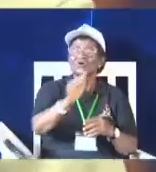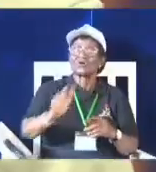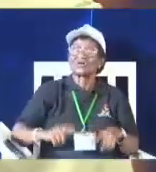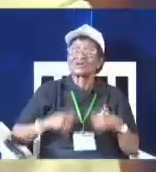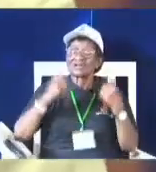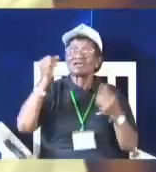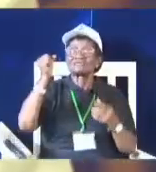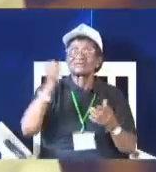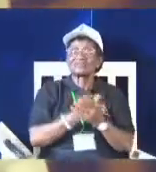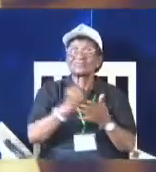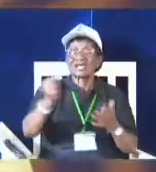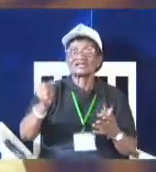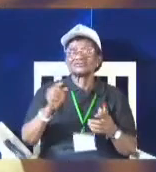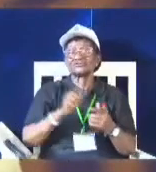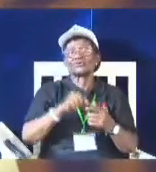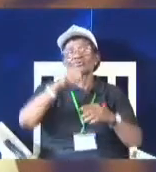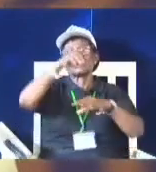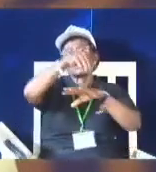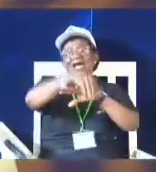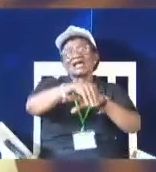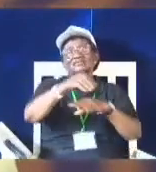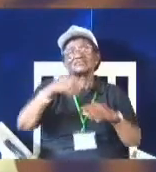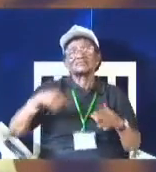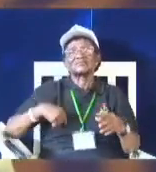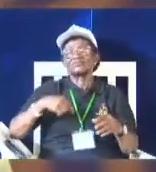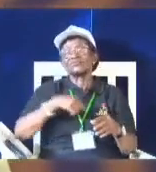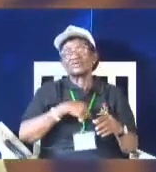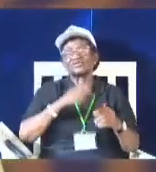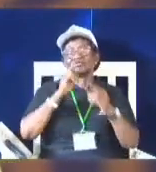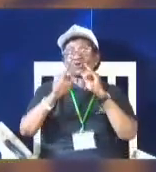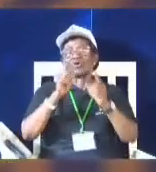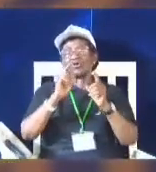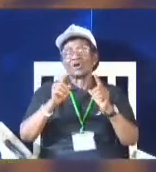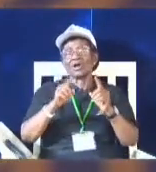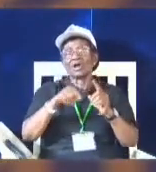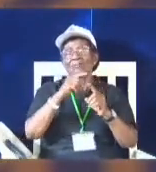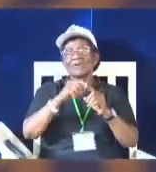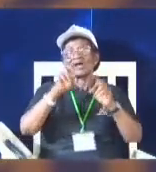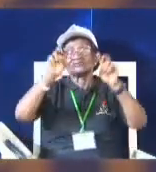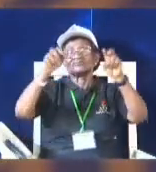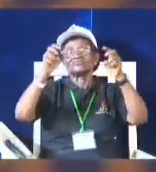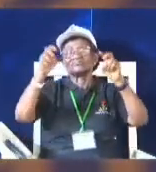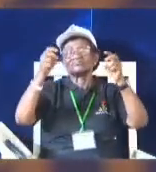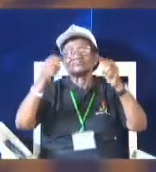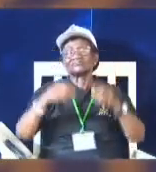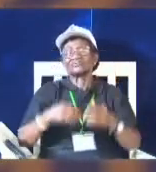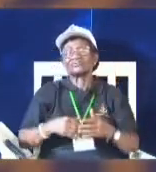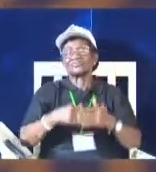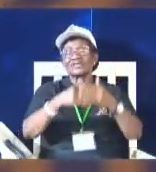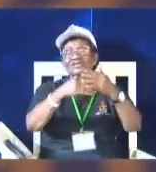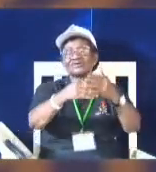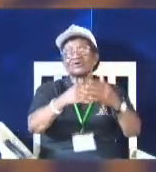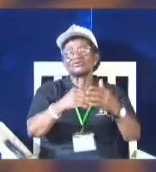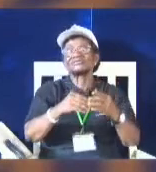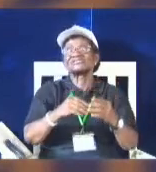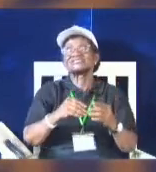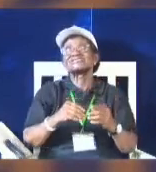Tonight, we're talking on beyond deliverance.